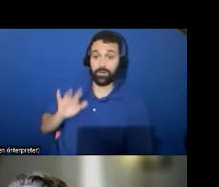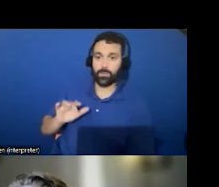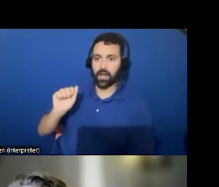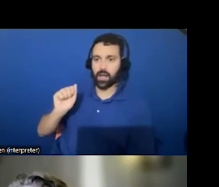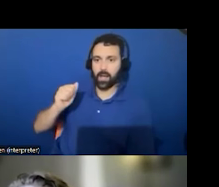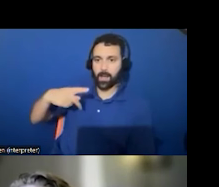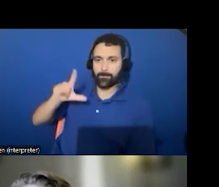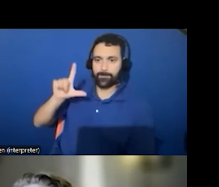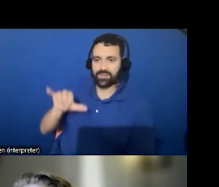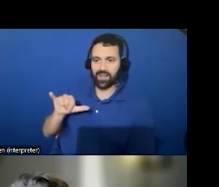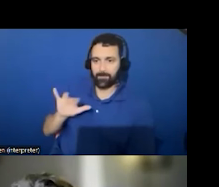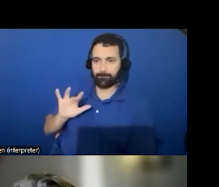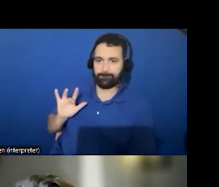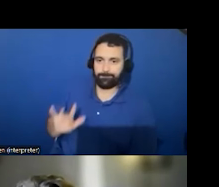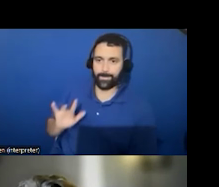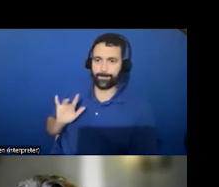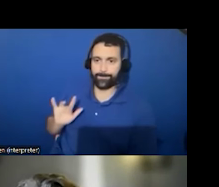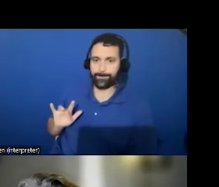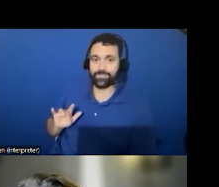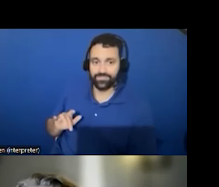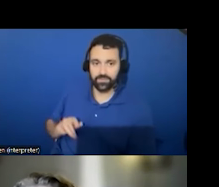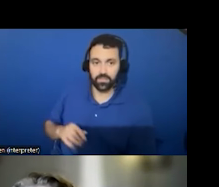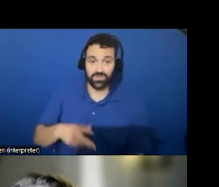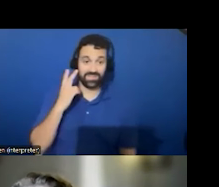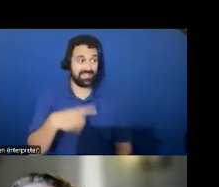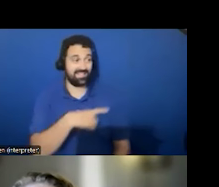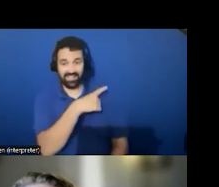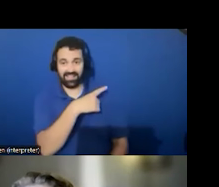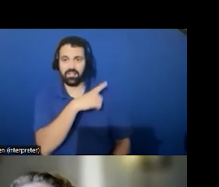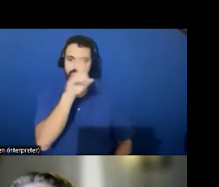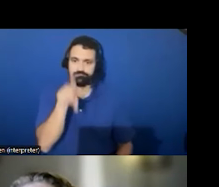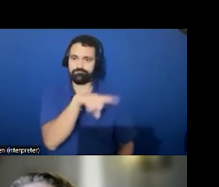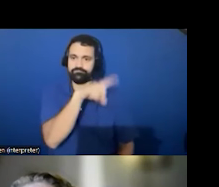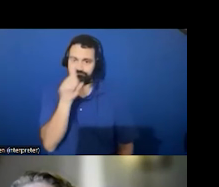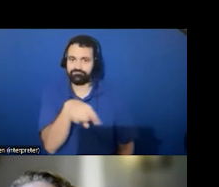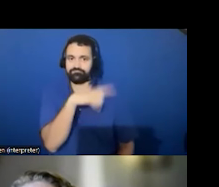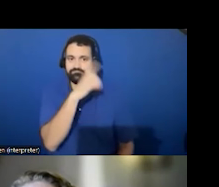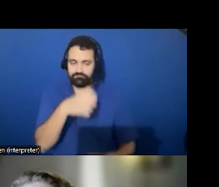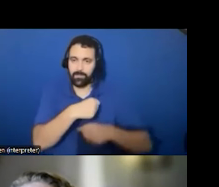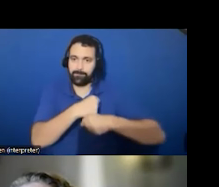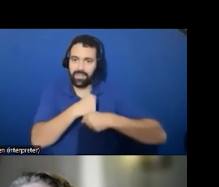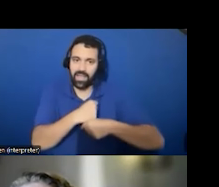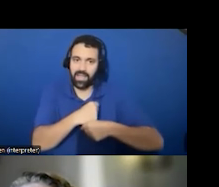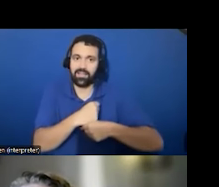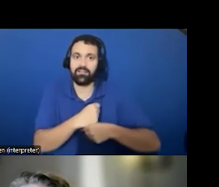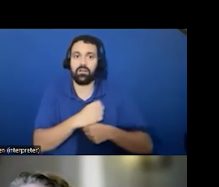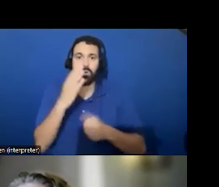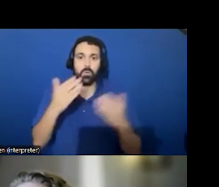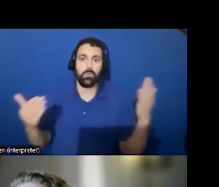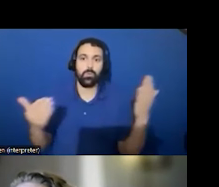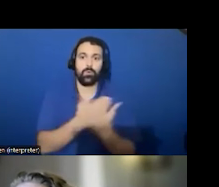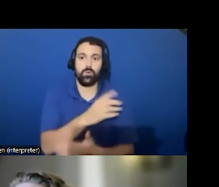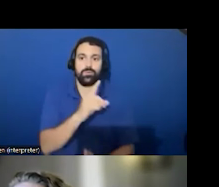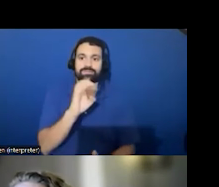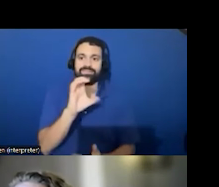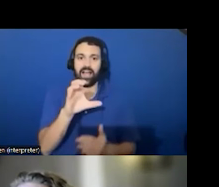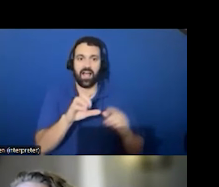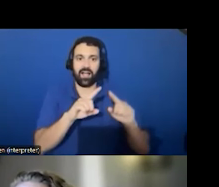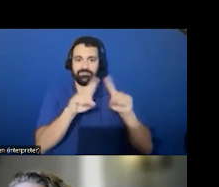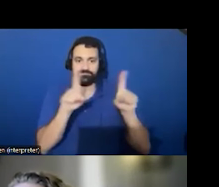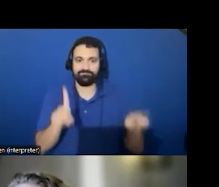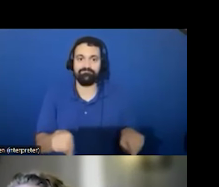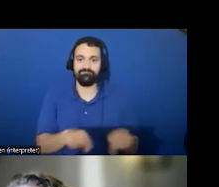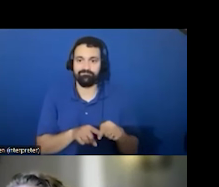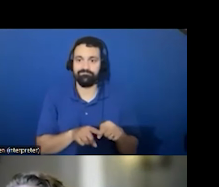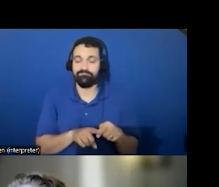so you'll see it's generating a document preview, and it's going to show me my new updated document along with